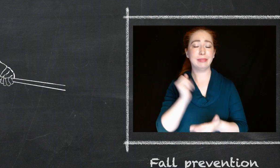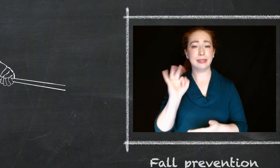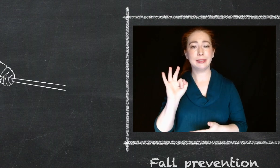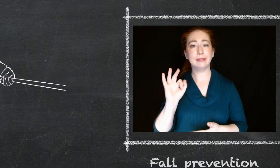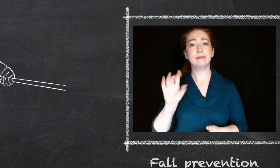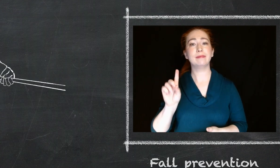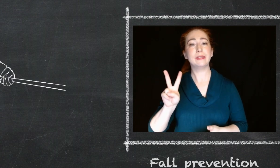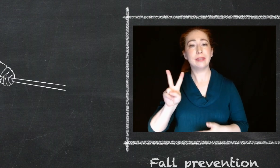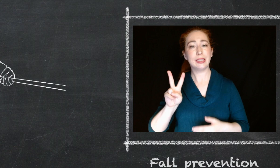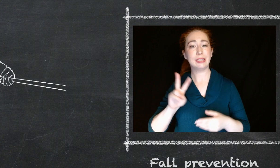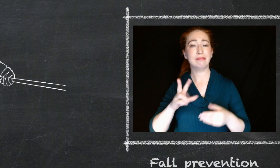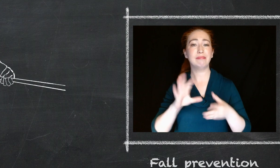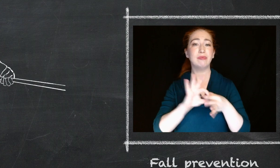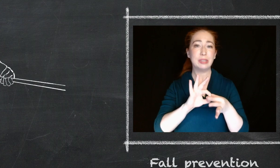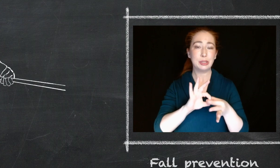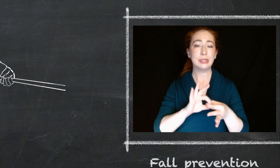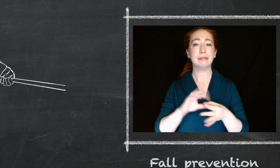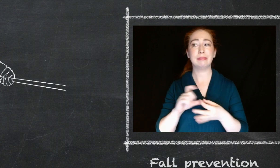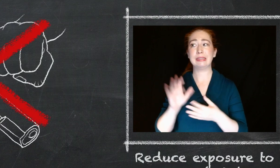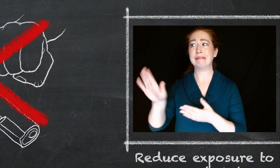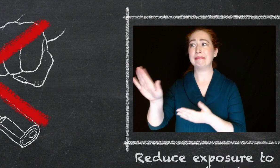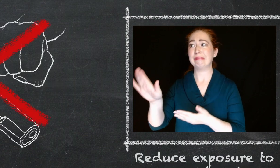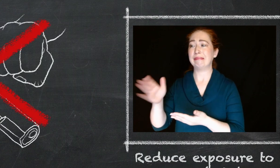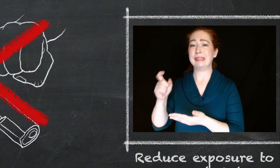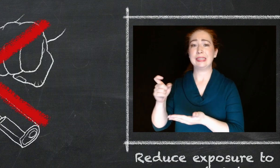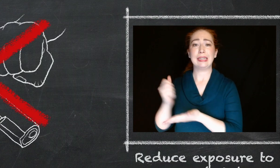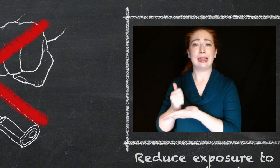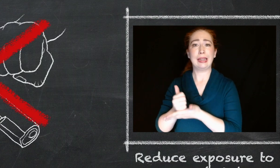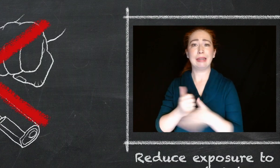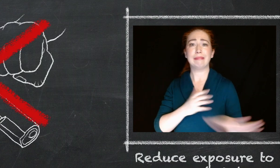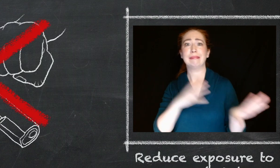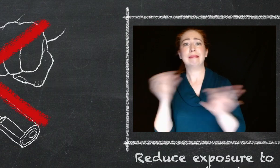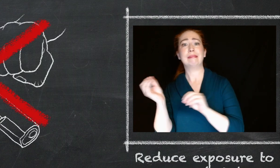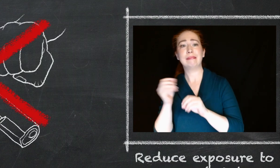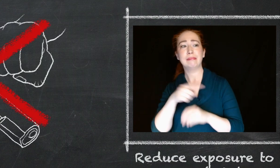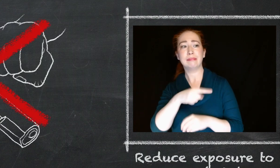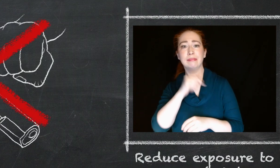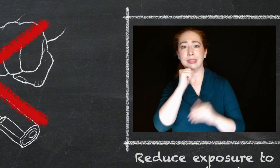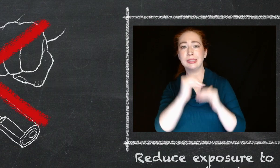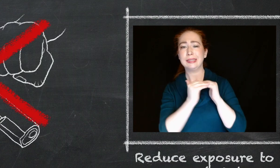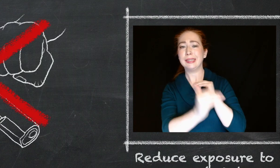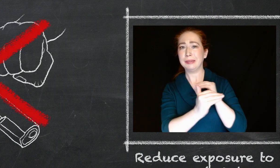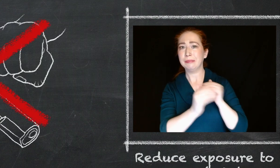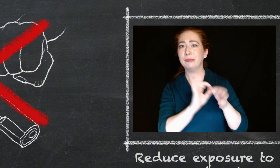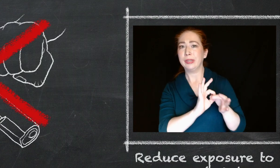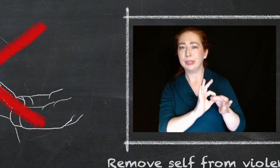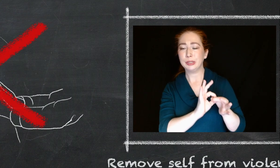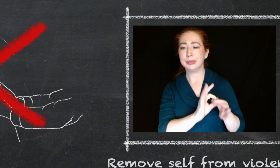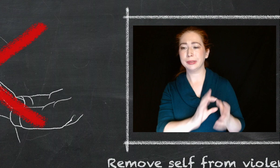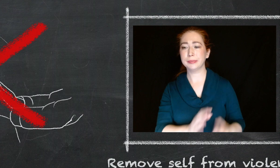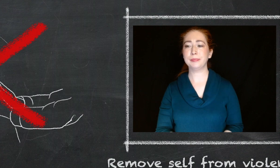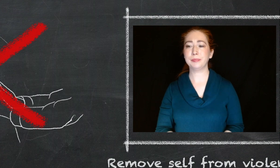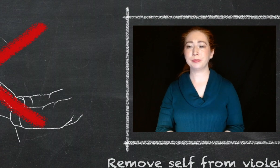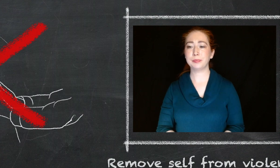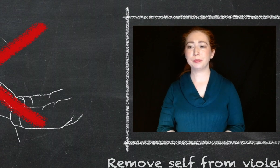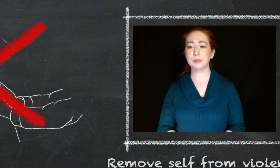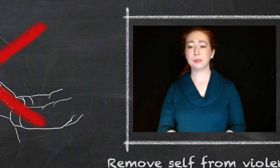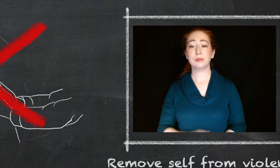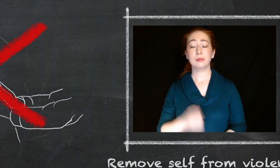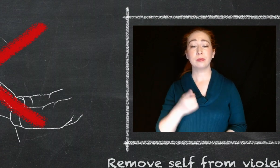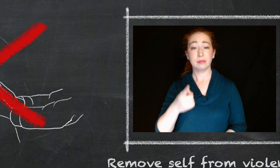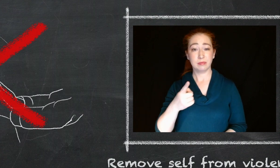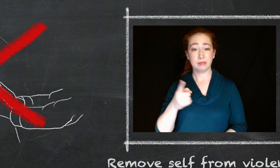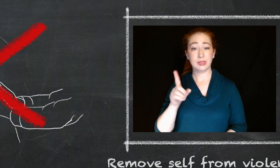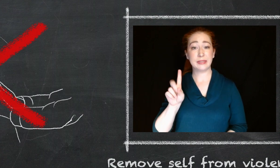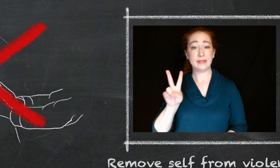behaviors. Take fall prevention measures. Reduce exposure to weapons and violence. Get away from